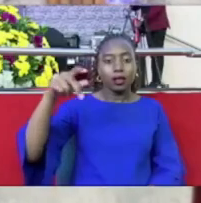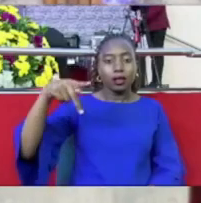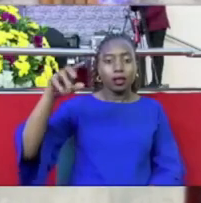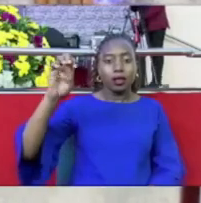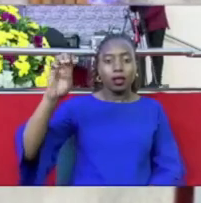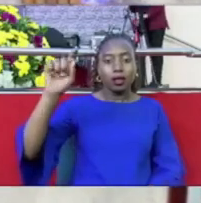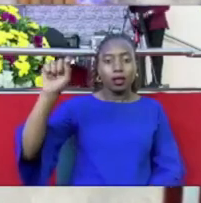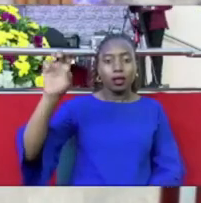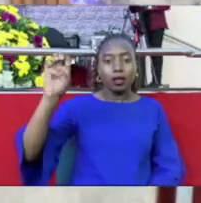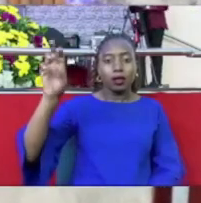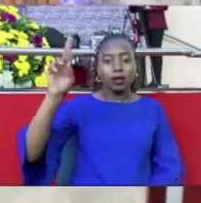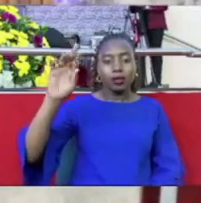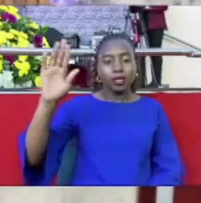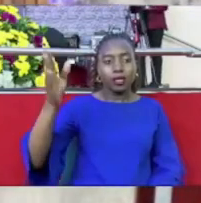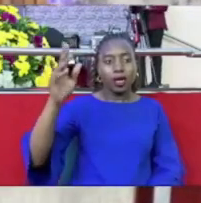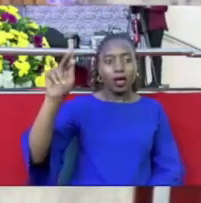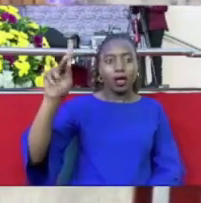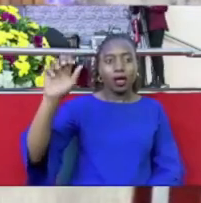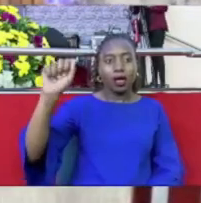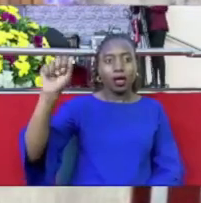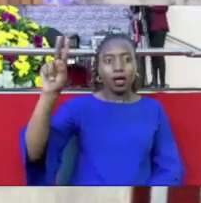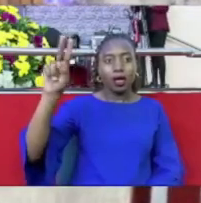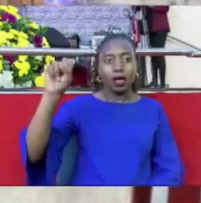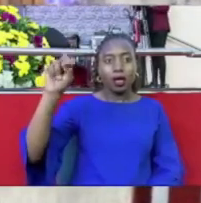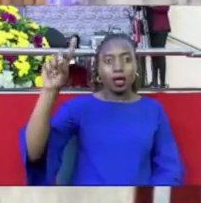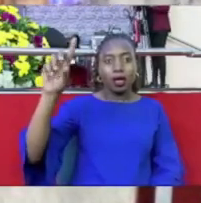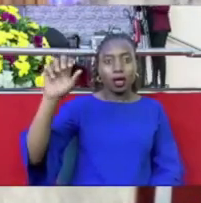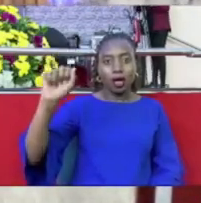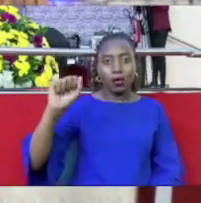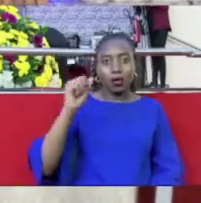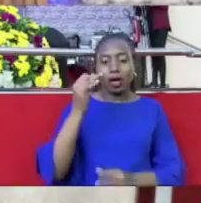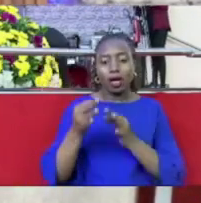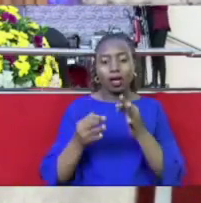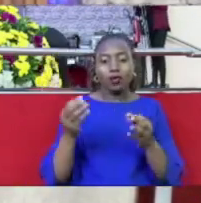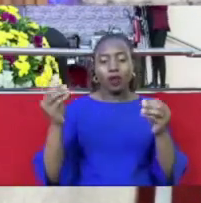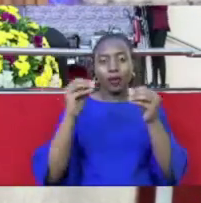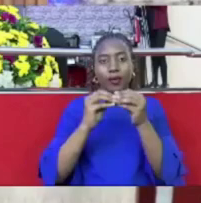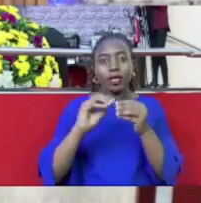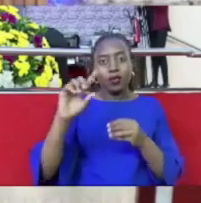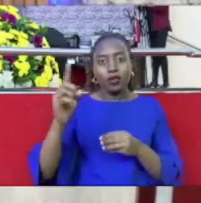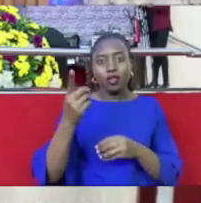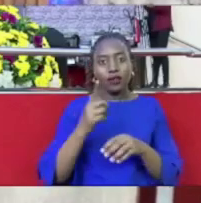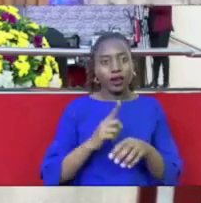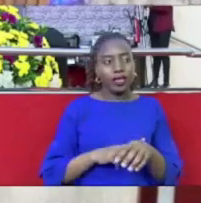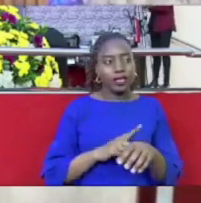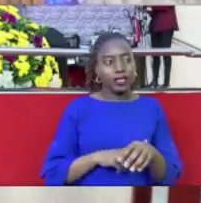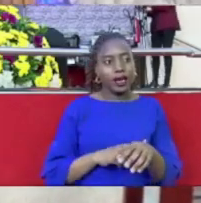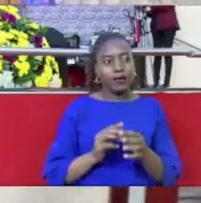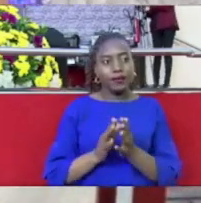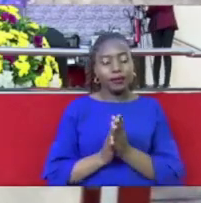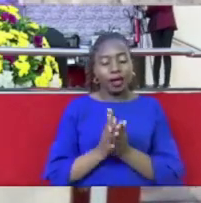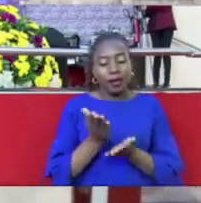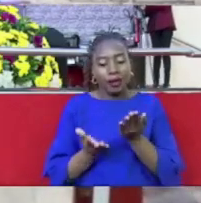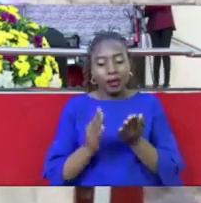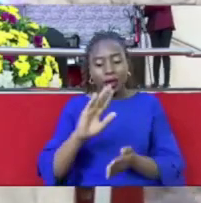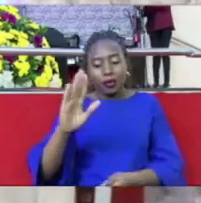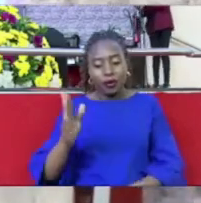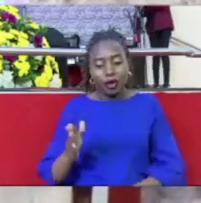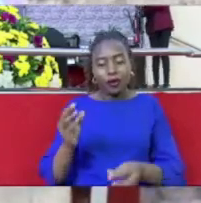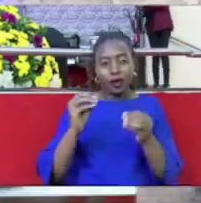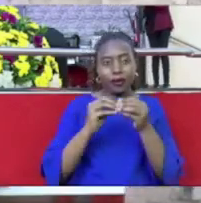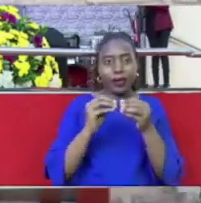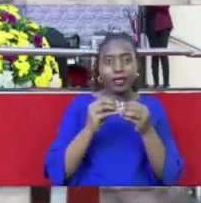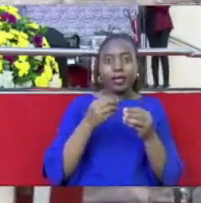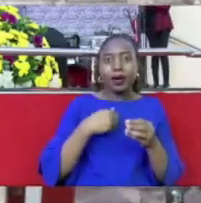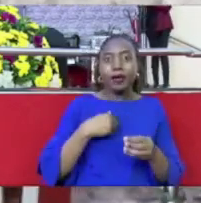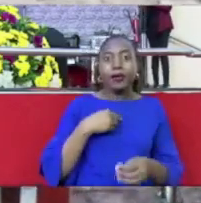Kaunda. Kaunda. And for those who are meeting for the first time, we've never met. Na wale ambao hatujaikutana. I'm a